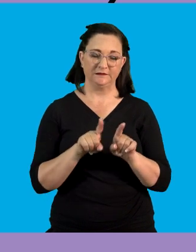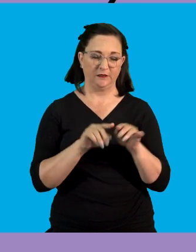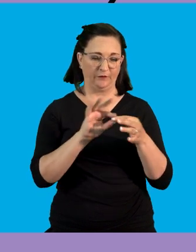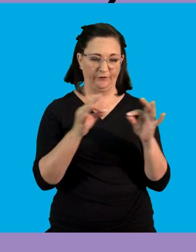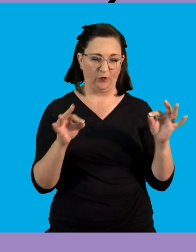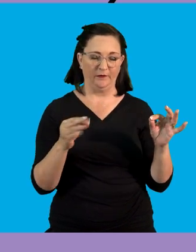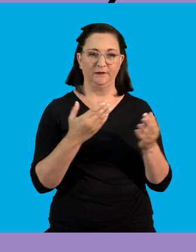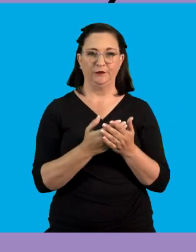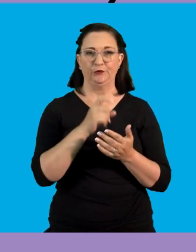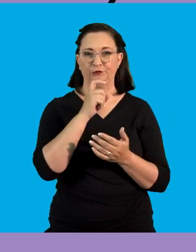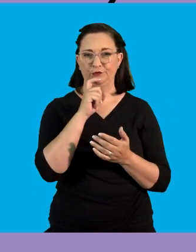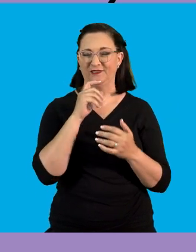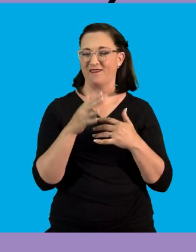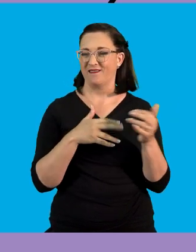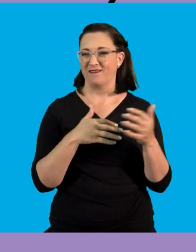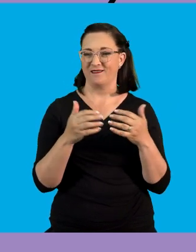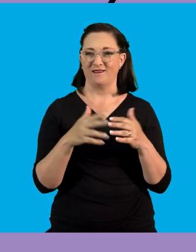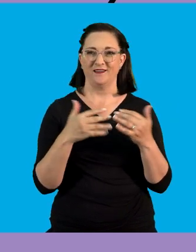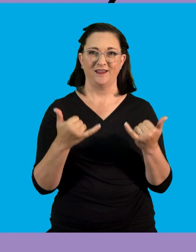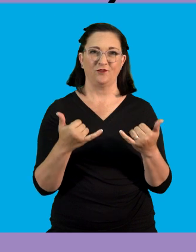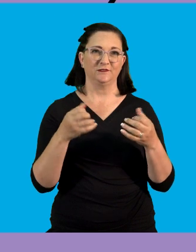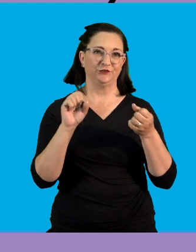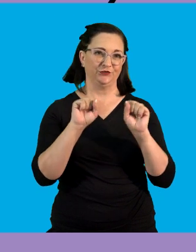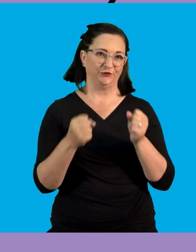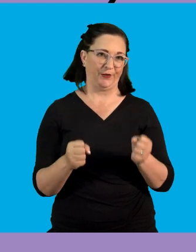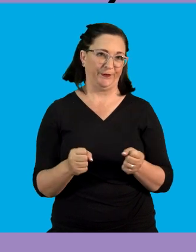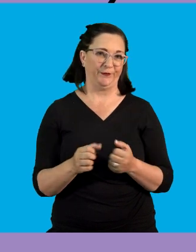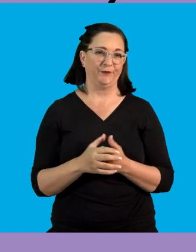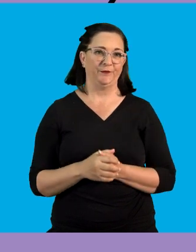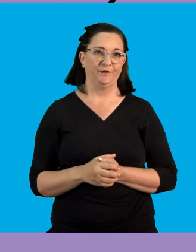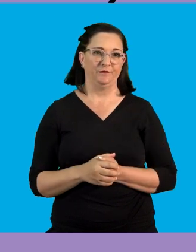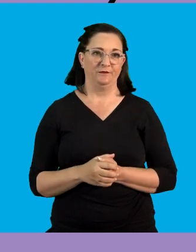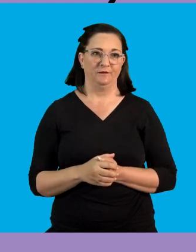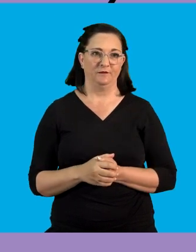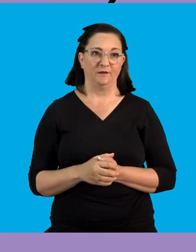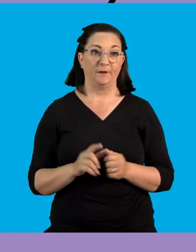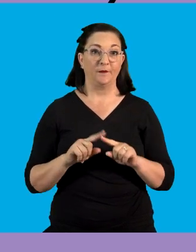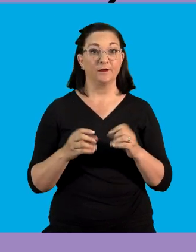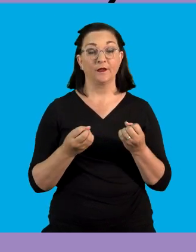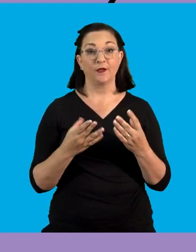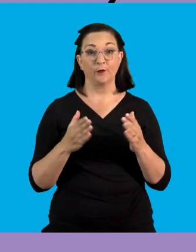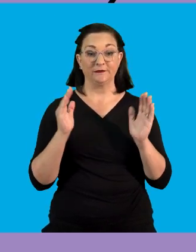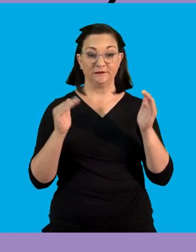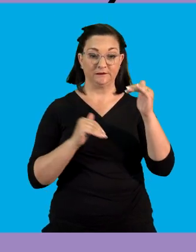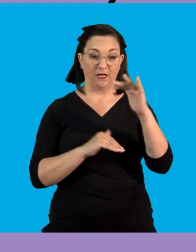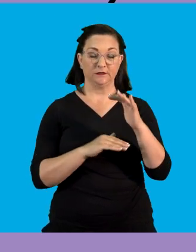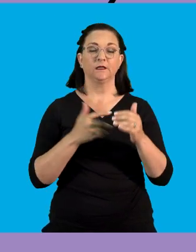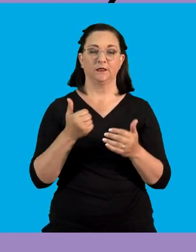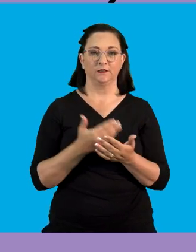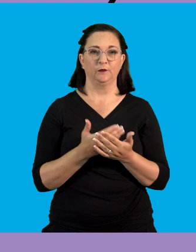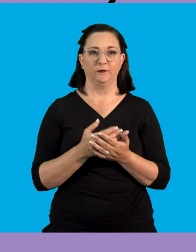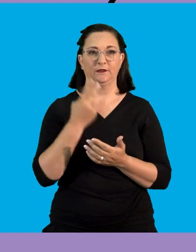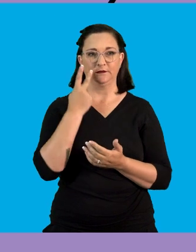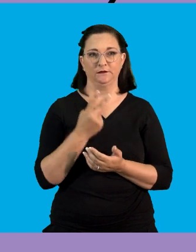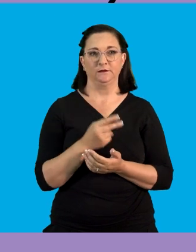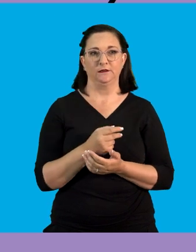degrees. So now we can use that formula to calculate any figure of any shape, because now we